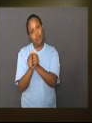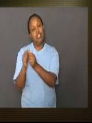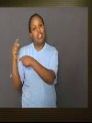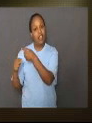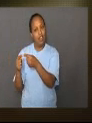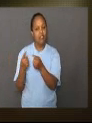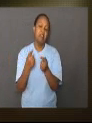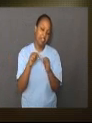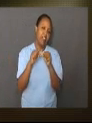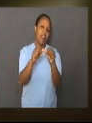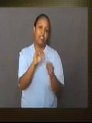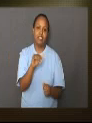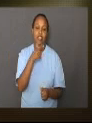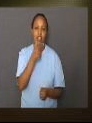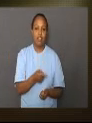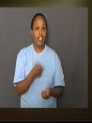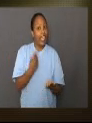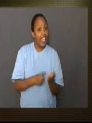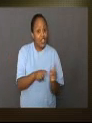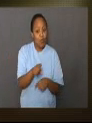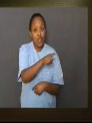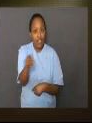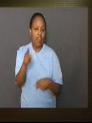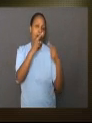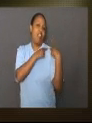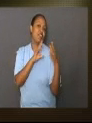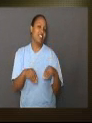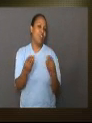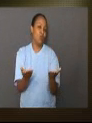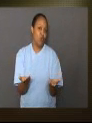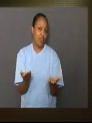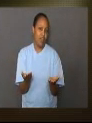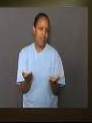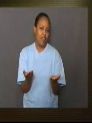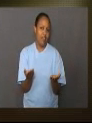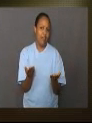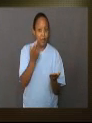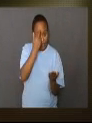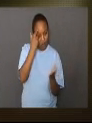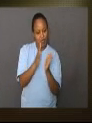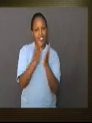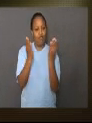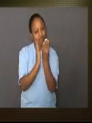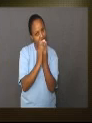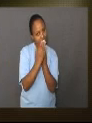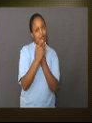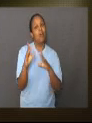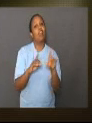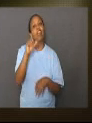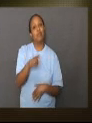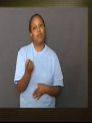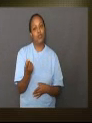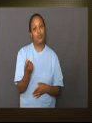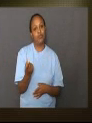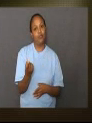on. This gives you the responsibility of taking care of the book to